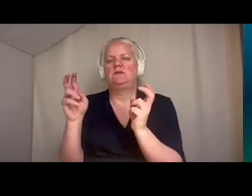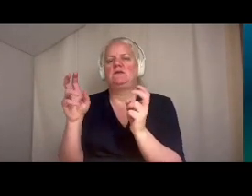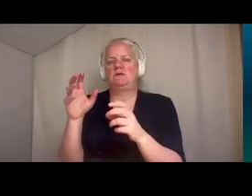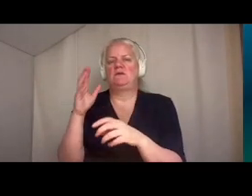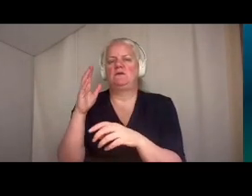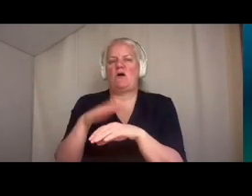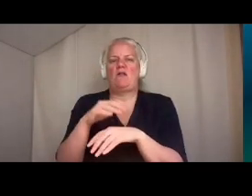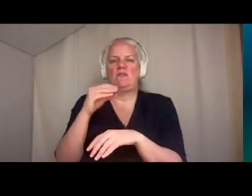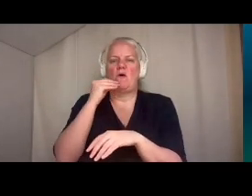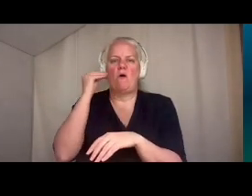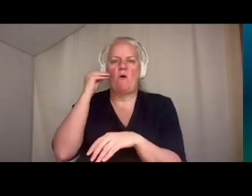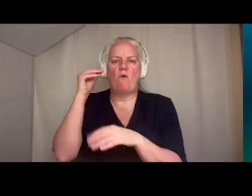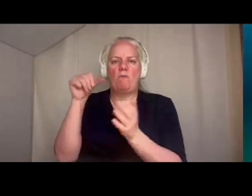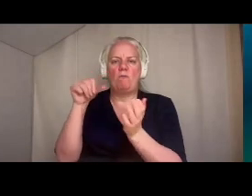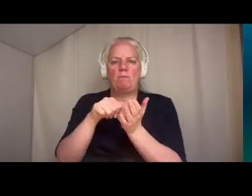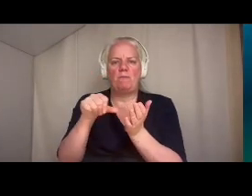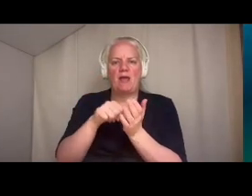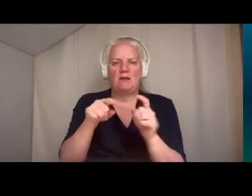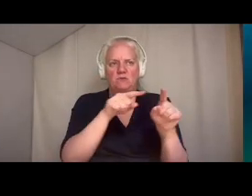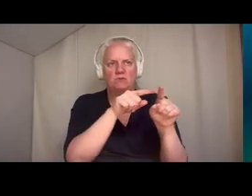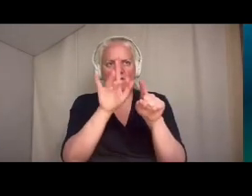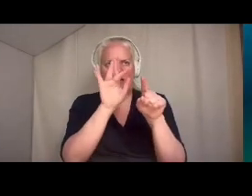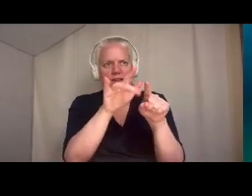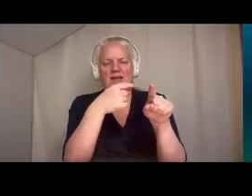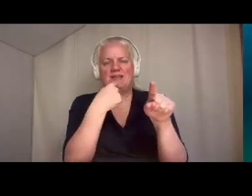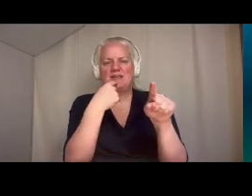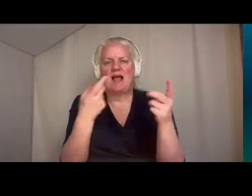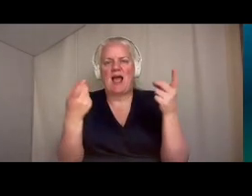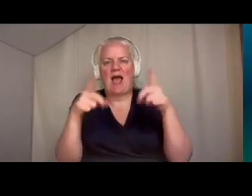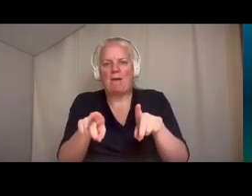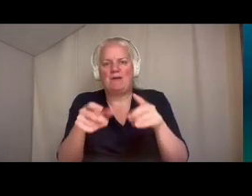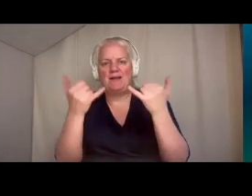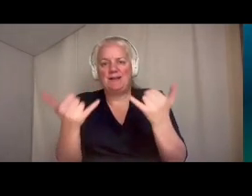Happening Now, the New Events and Resources section.